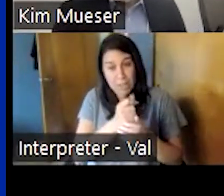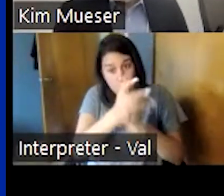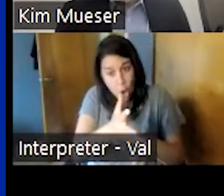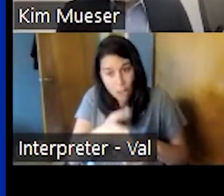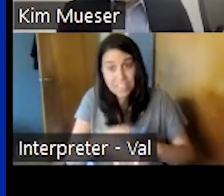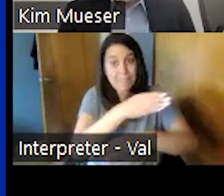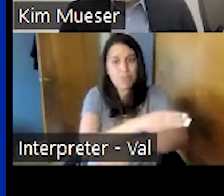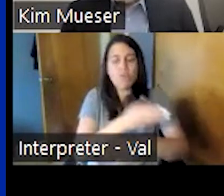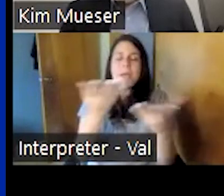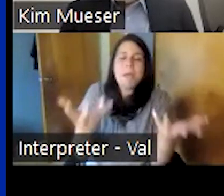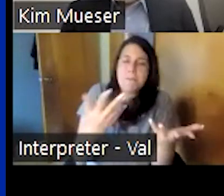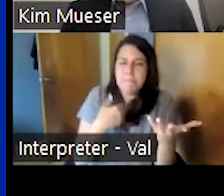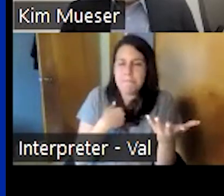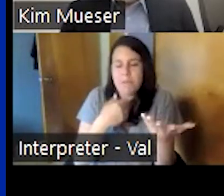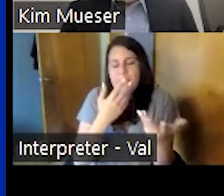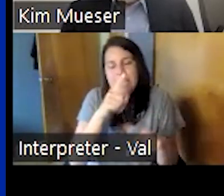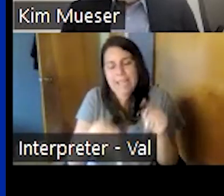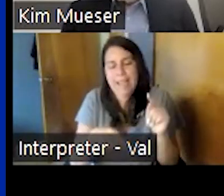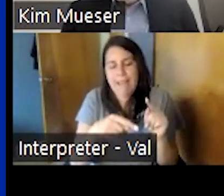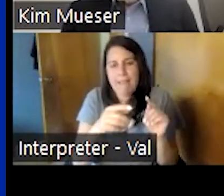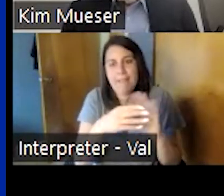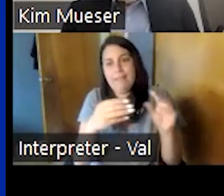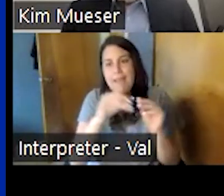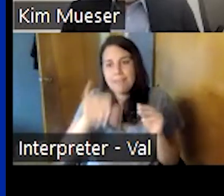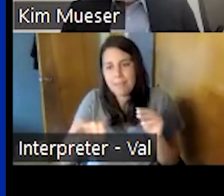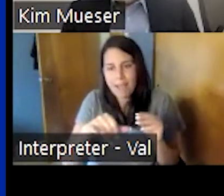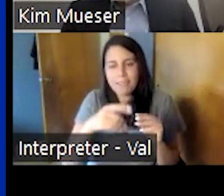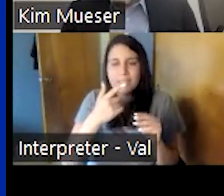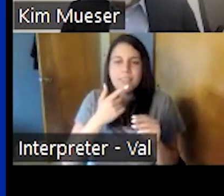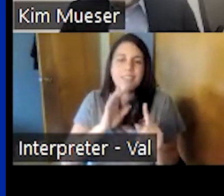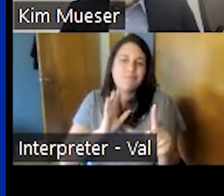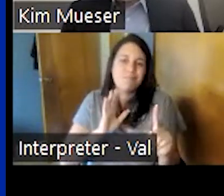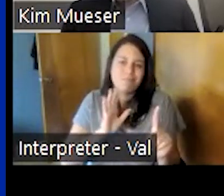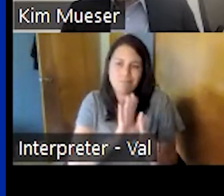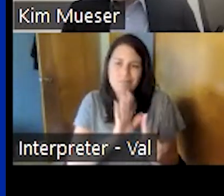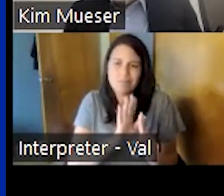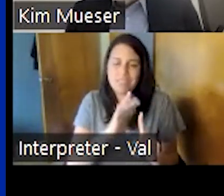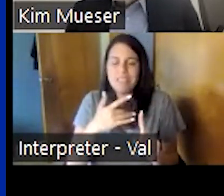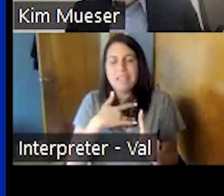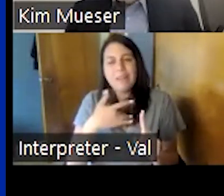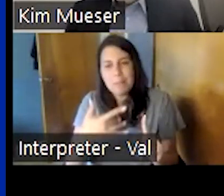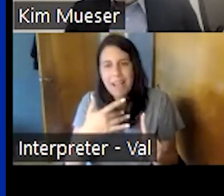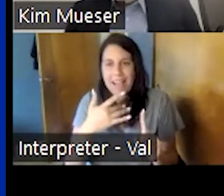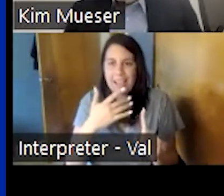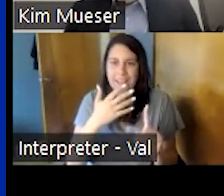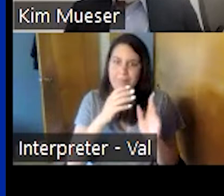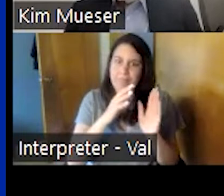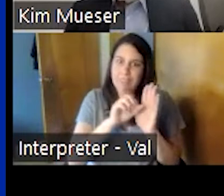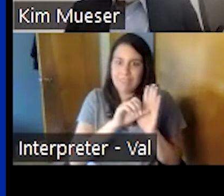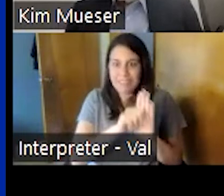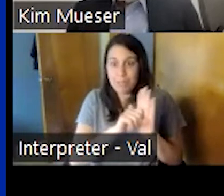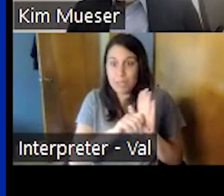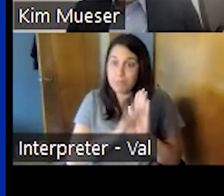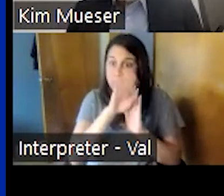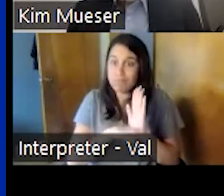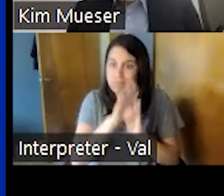in the treatment as usual group. Rather, we're seeing more of a regression to the mean, as it were, or more of